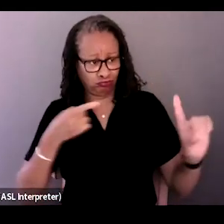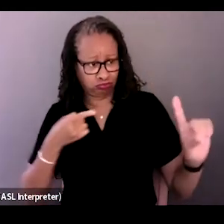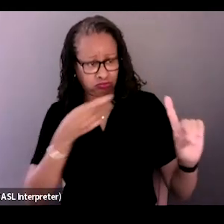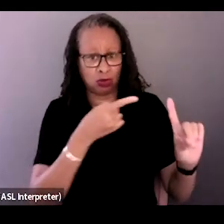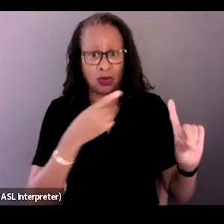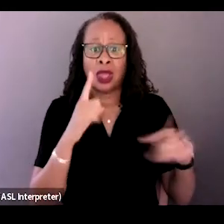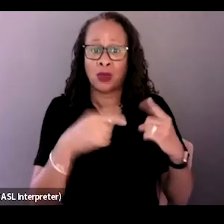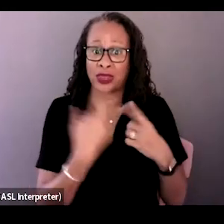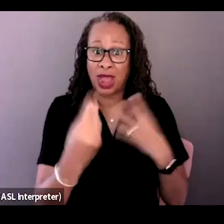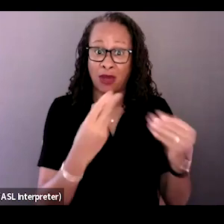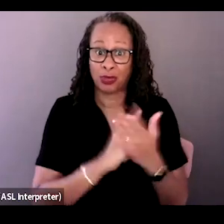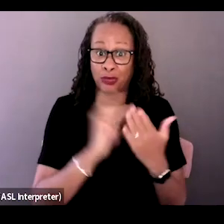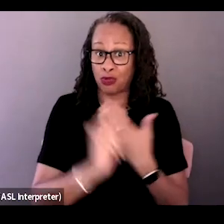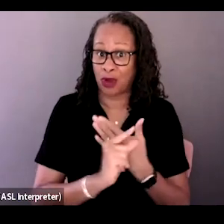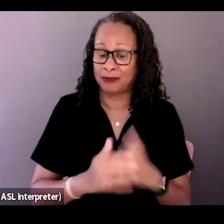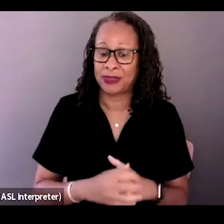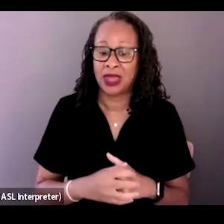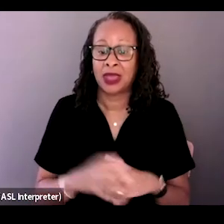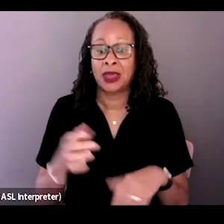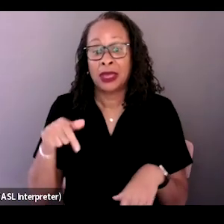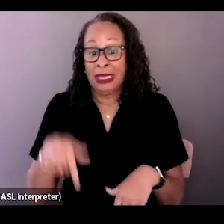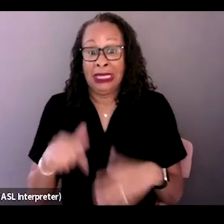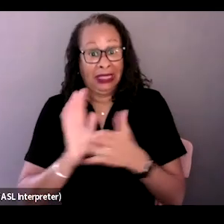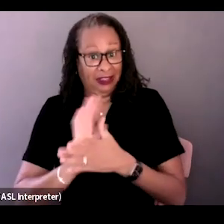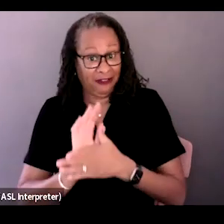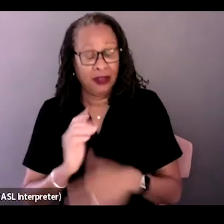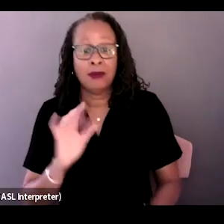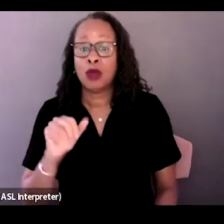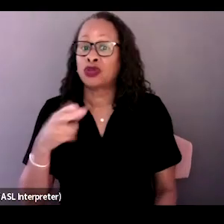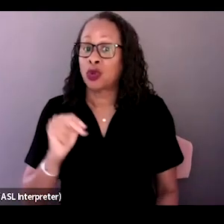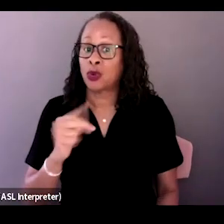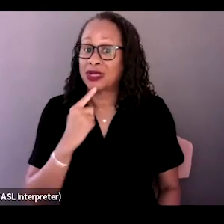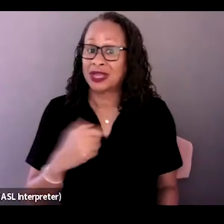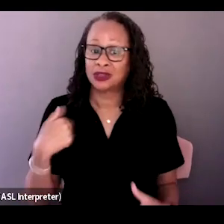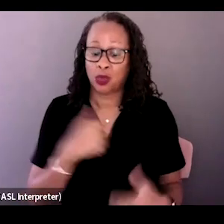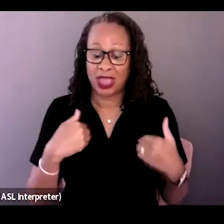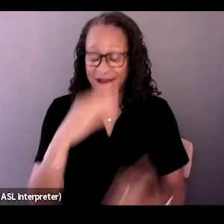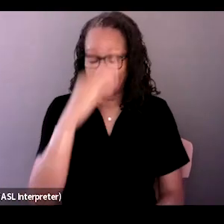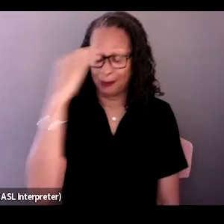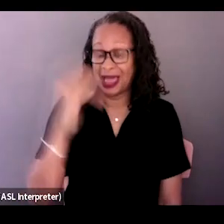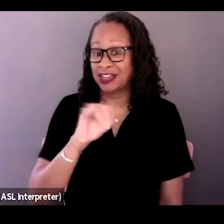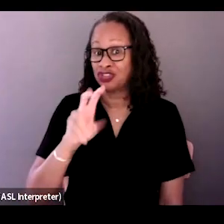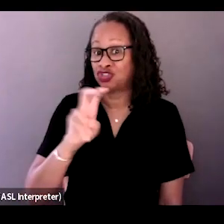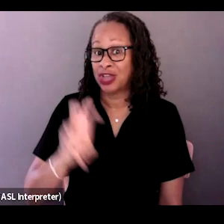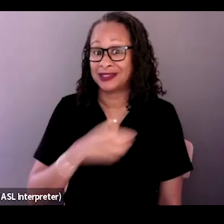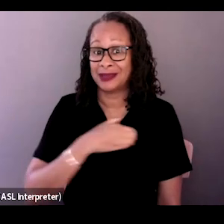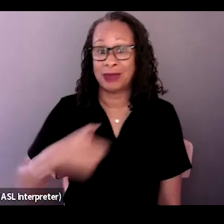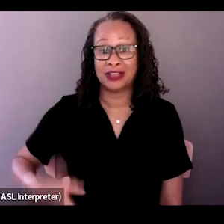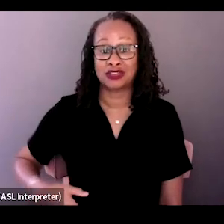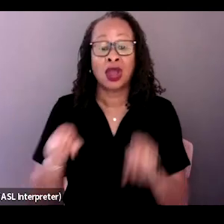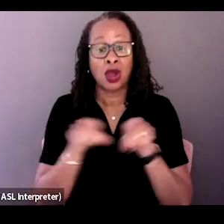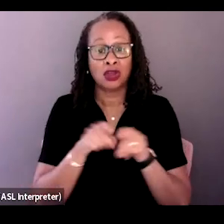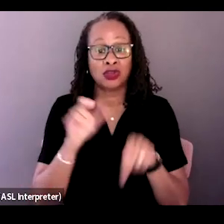undertaking the program? So what we have in the film is sort of we have the Black Jazz Ambassadors, but we also have like